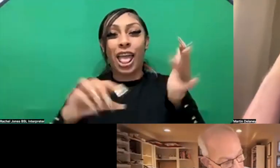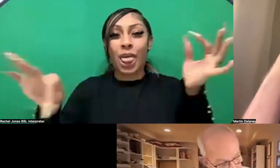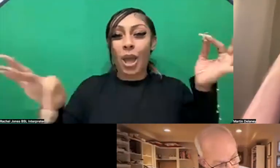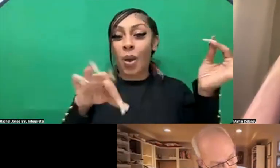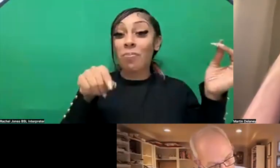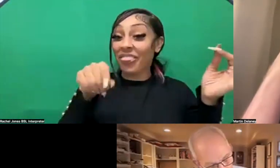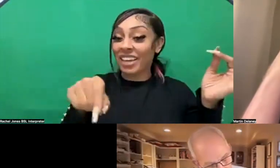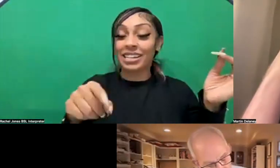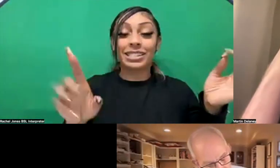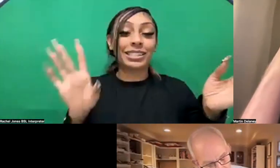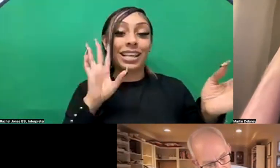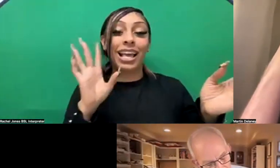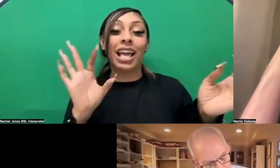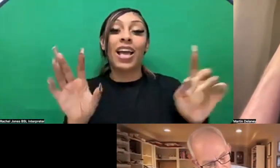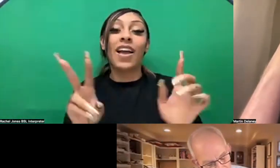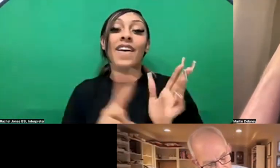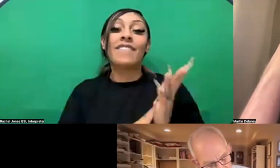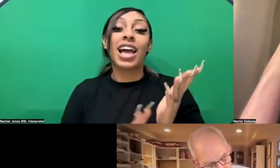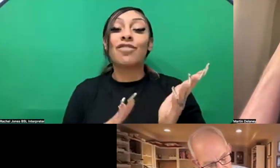instead,